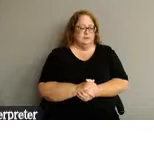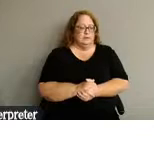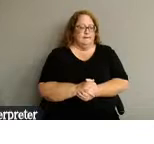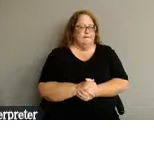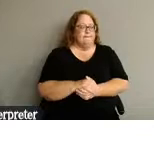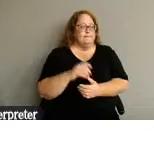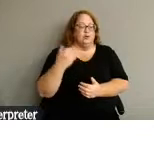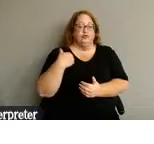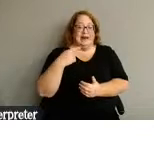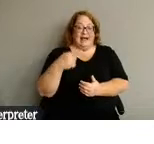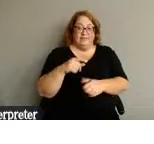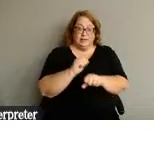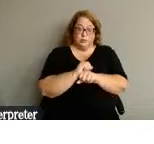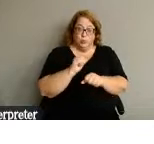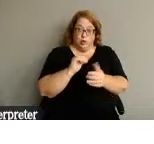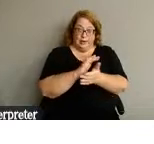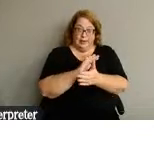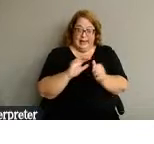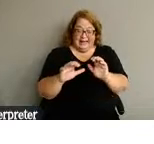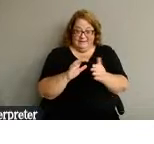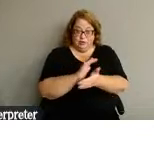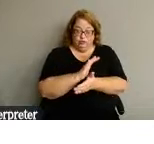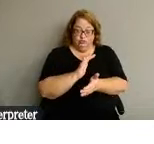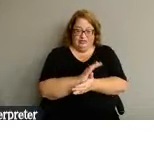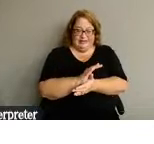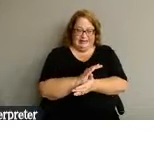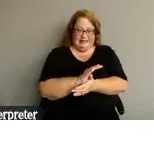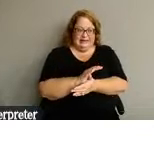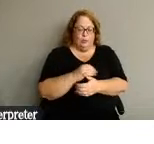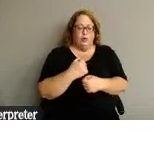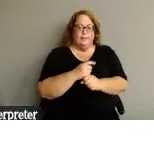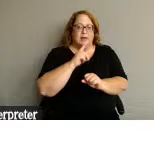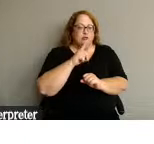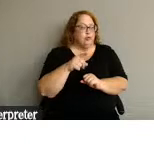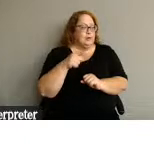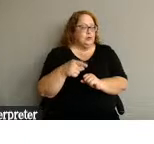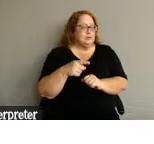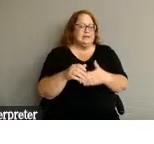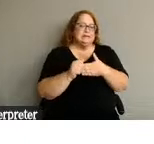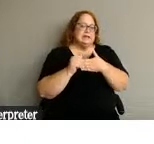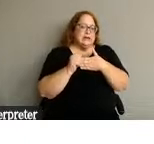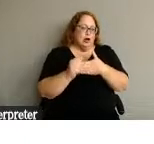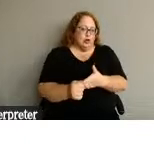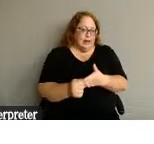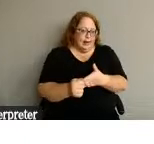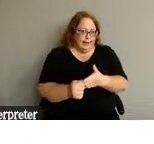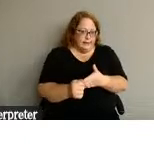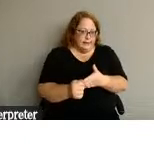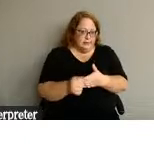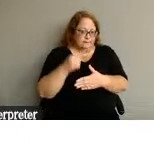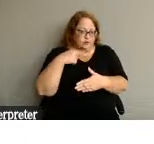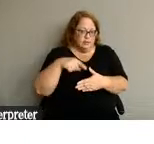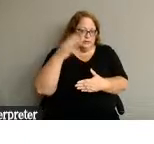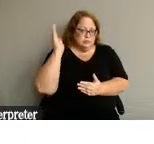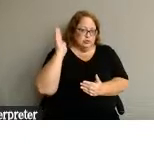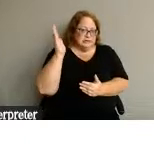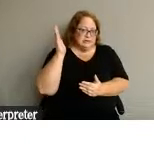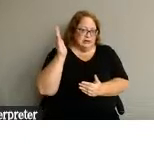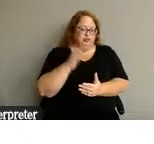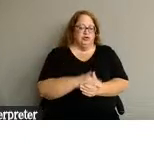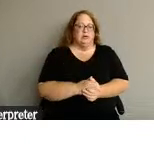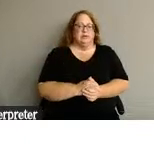should have this work activity sheet, and we're going to ensure that we use this as our guide for this